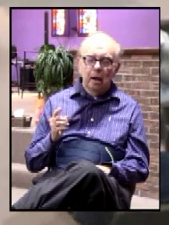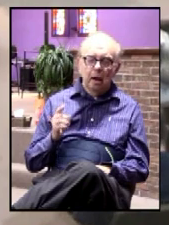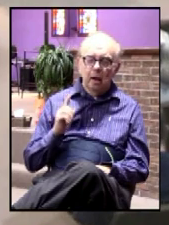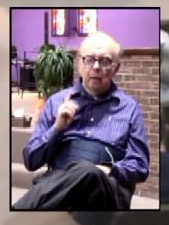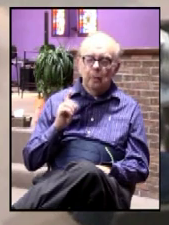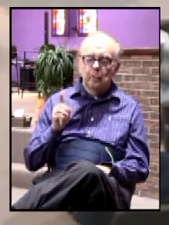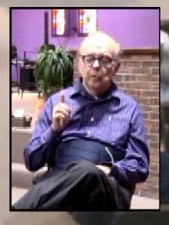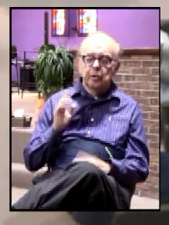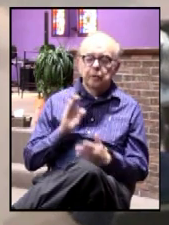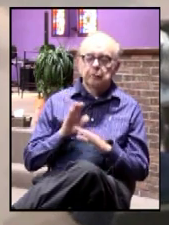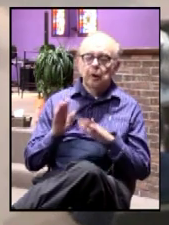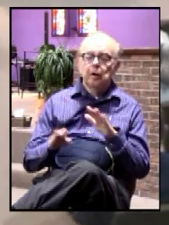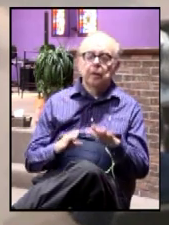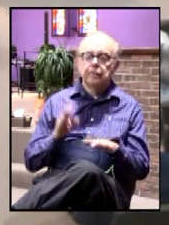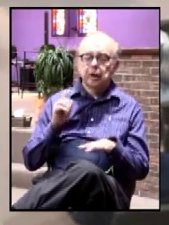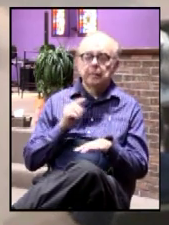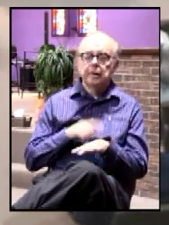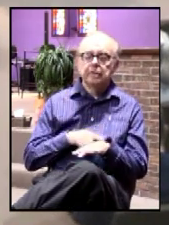One small step at a time.